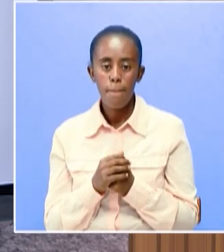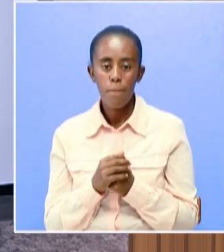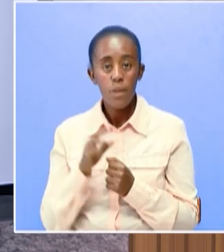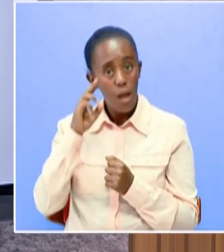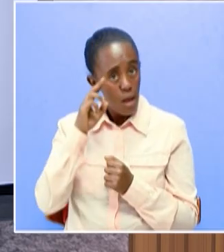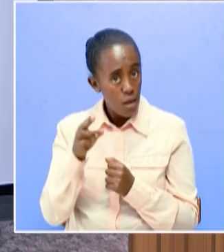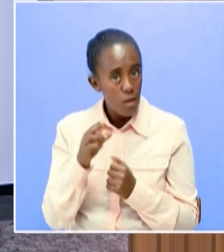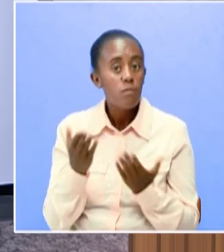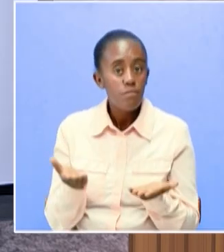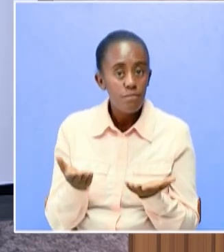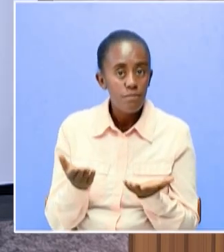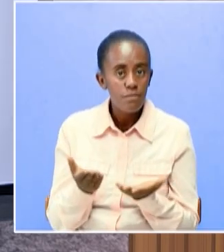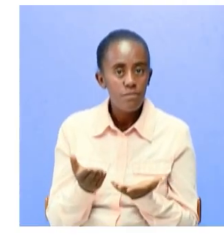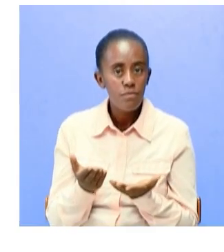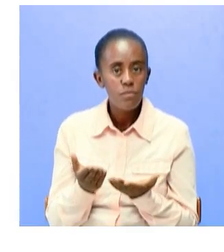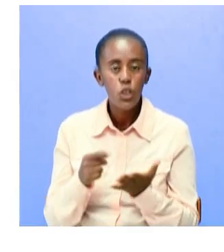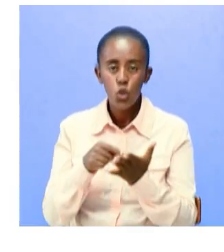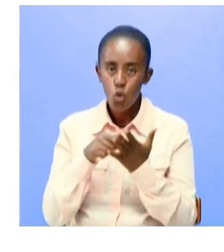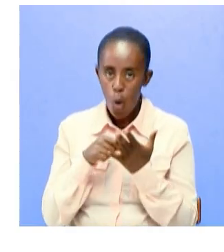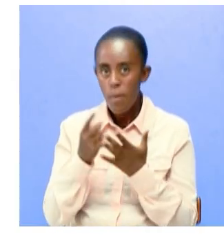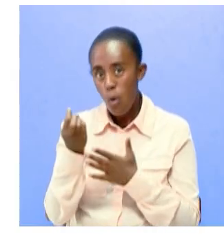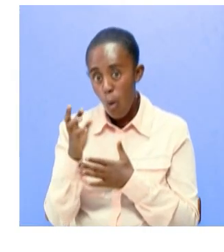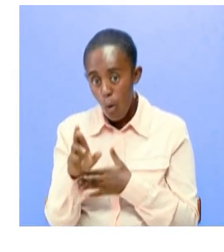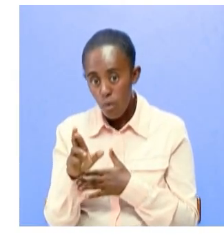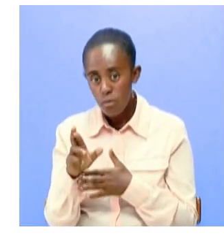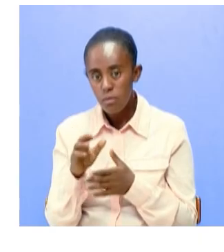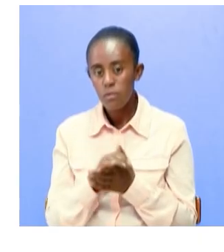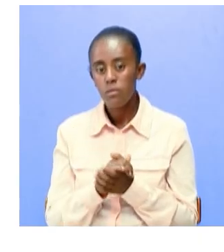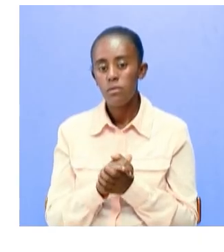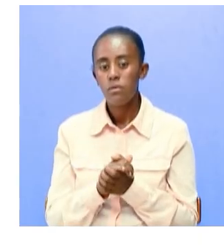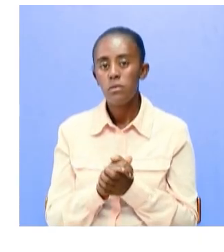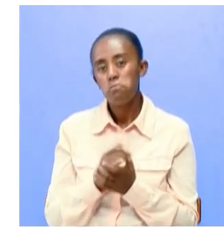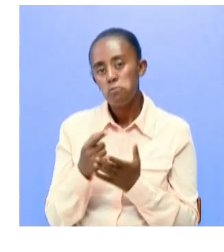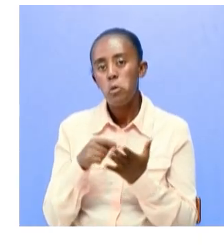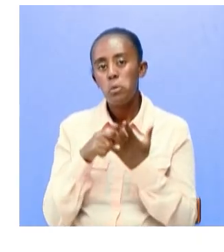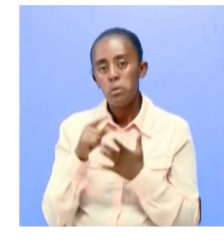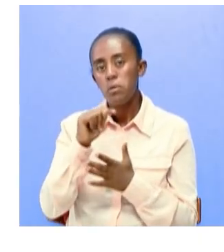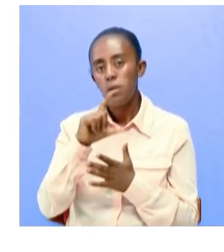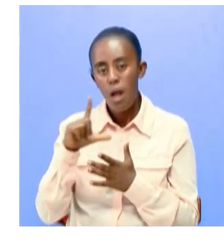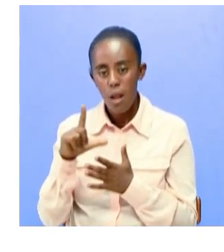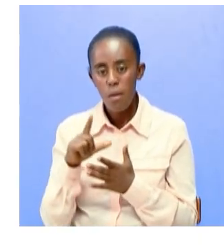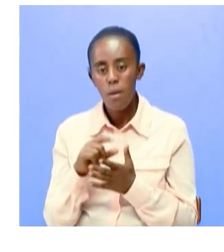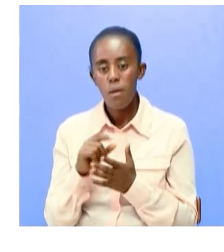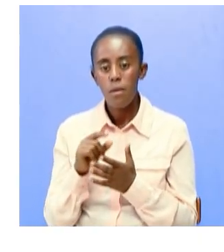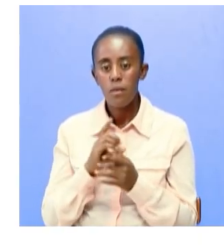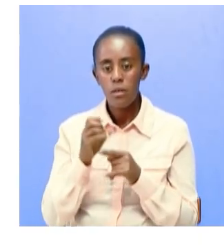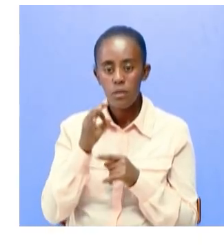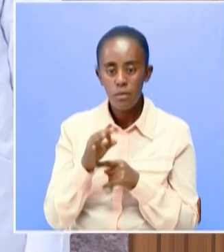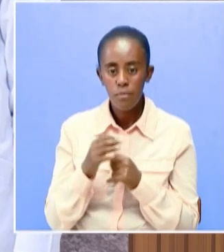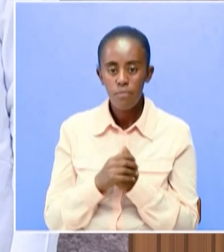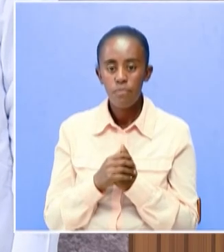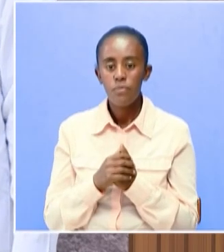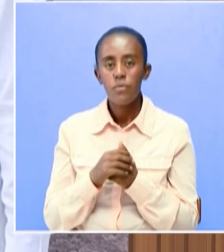Hey, show me or tell me the direction of Paolo's Hospital.